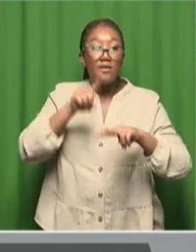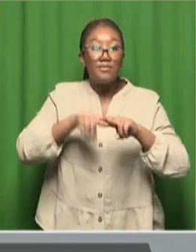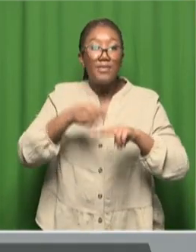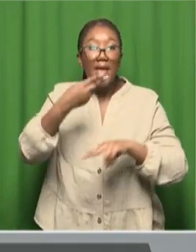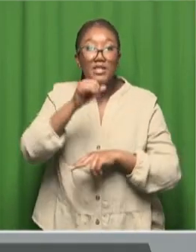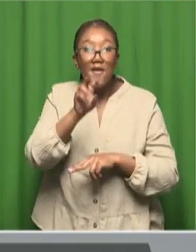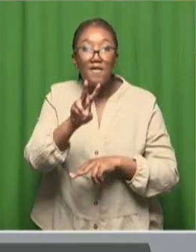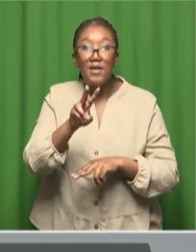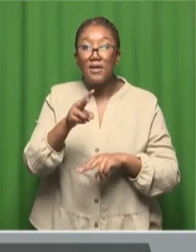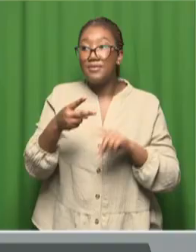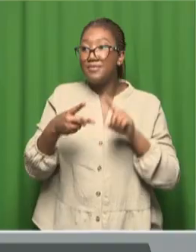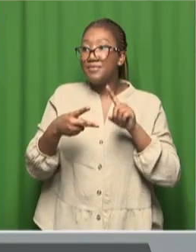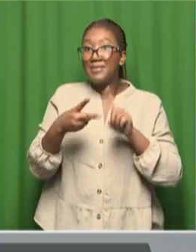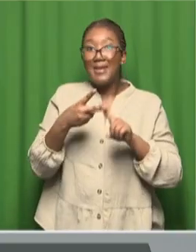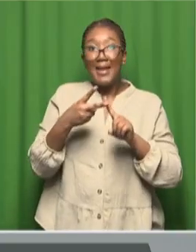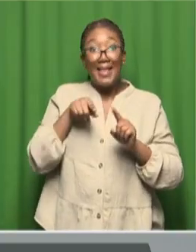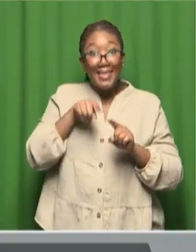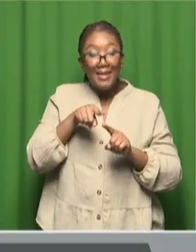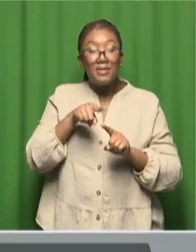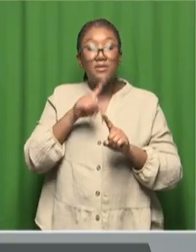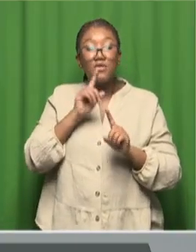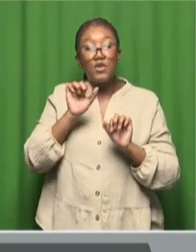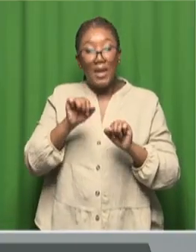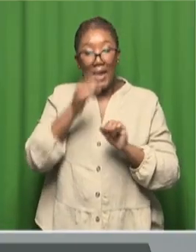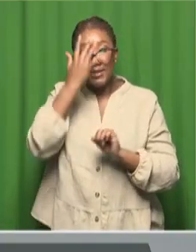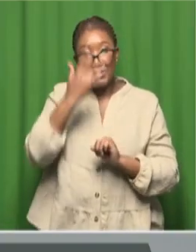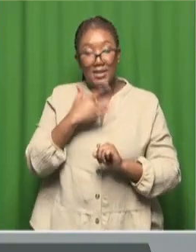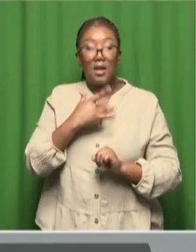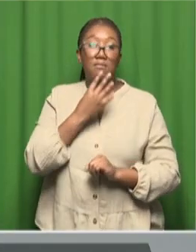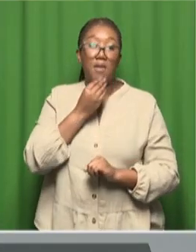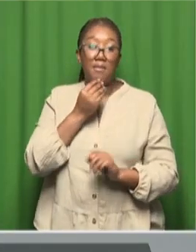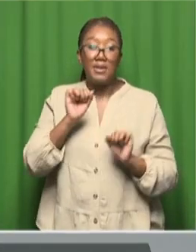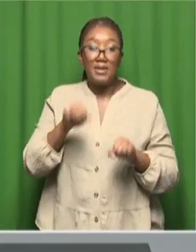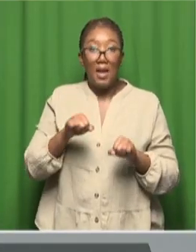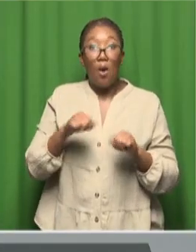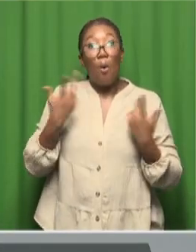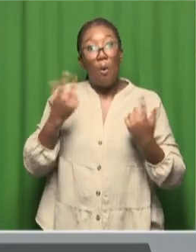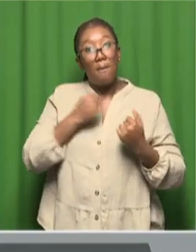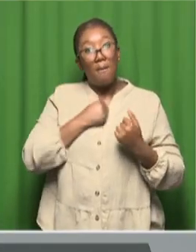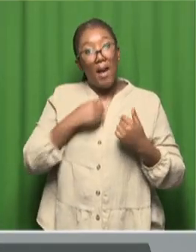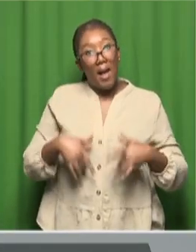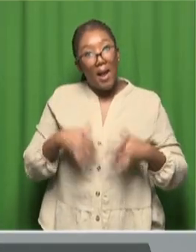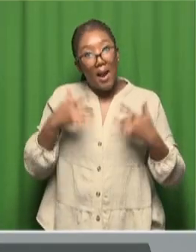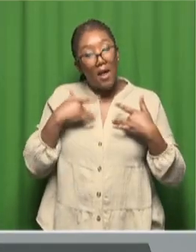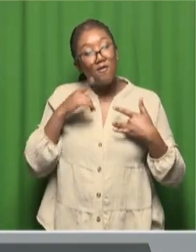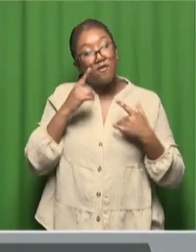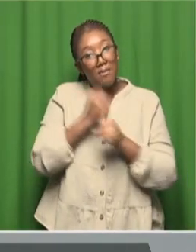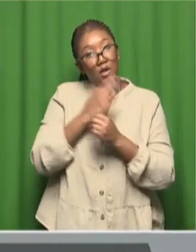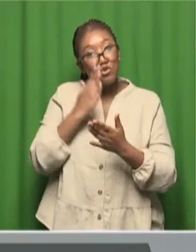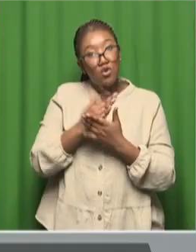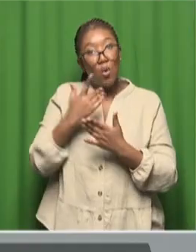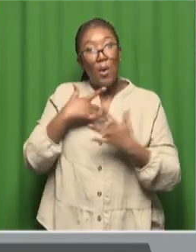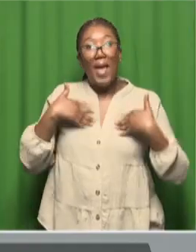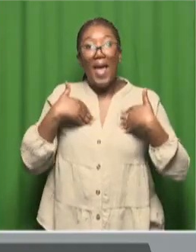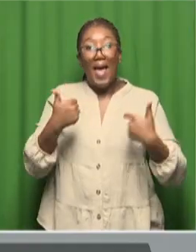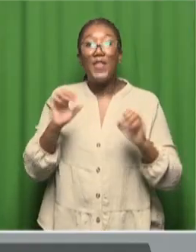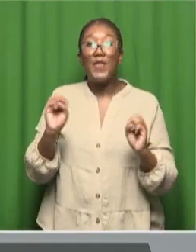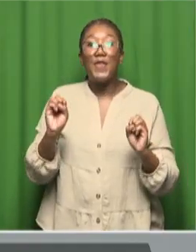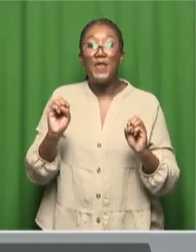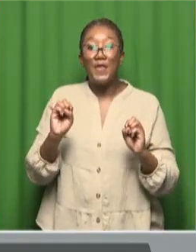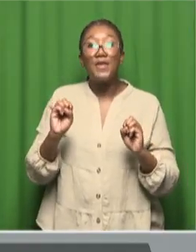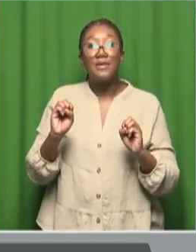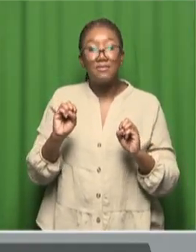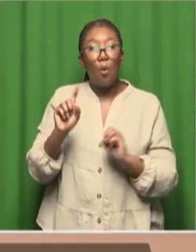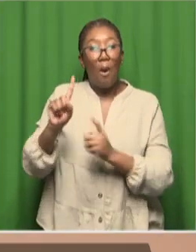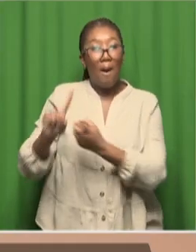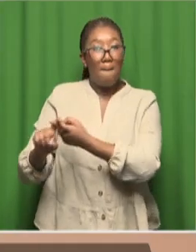this then predisposes you. And then the lifestyle factors are the ones that we can do something about to alter someone's risk. Okay, I'm going to pause